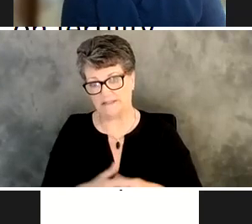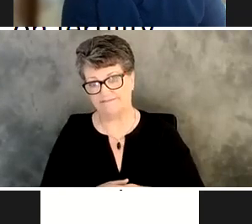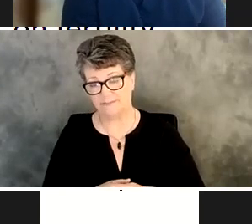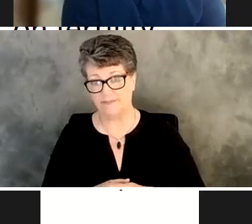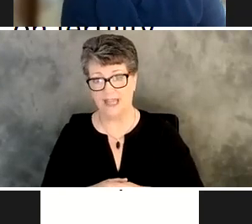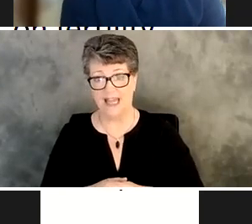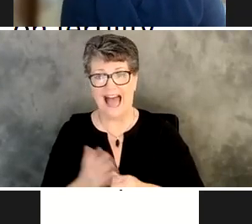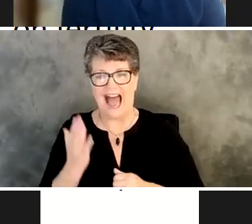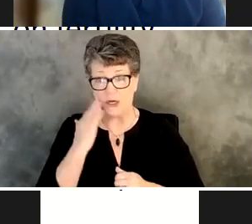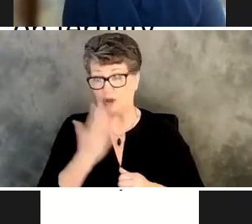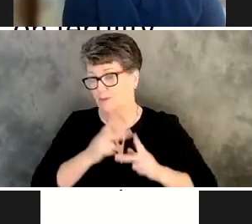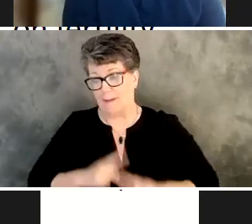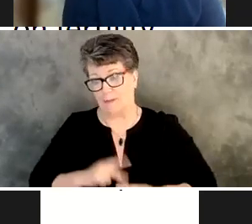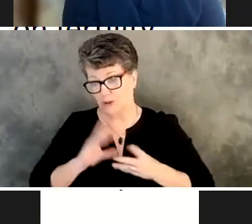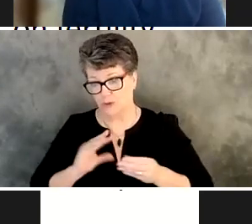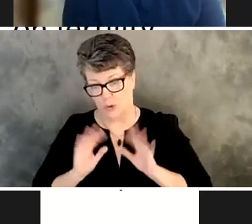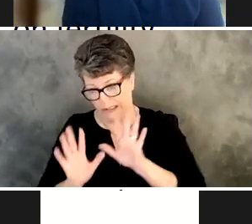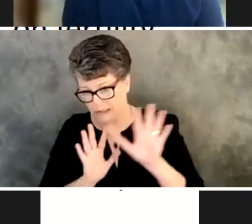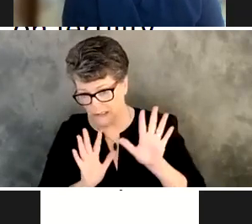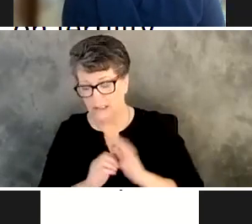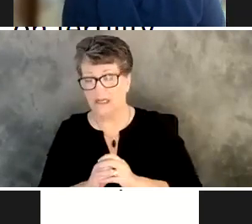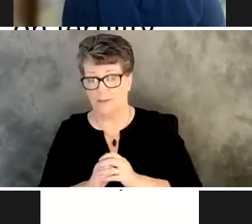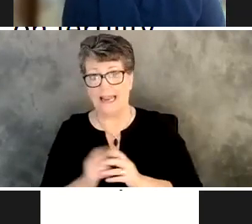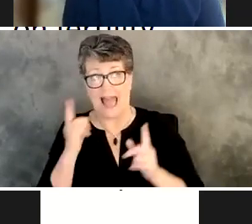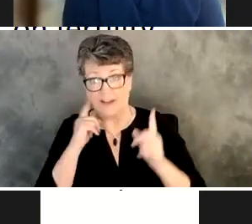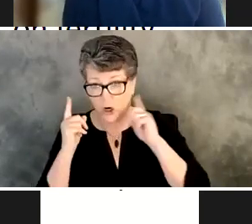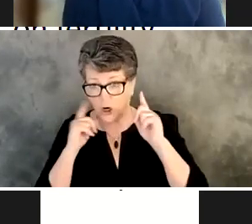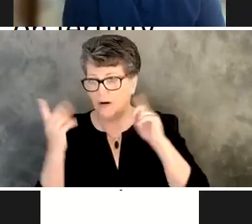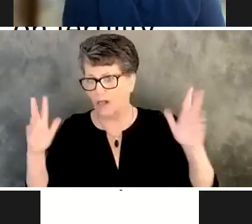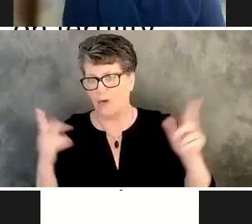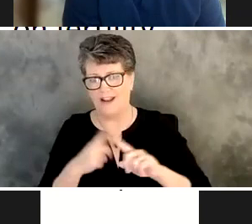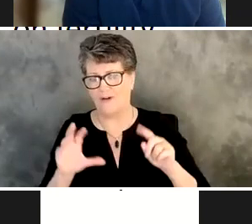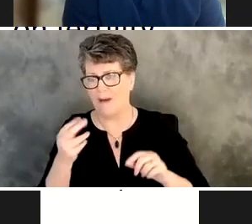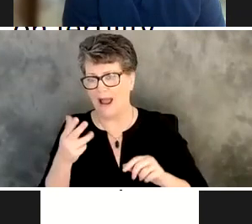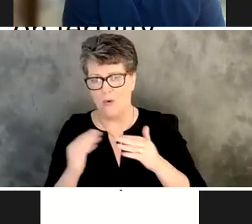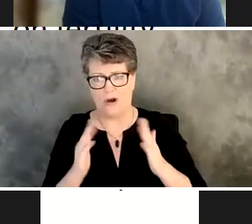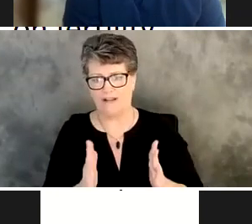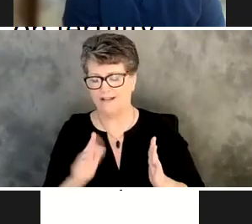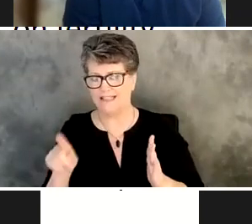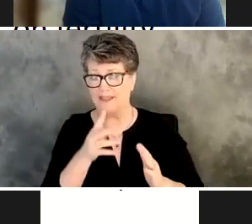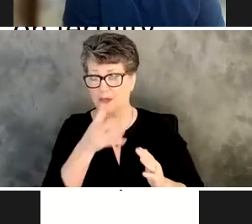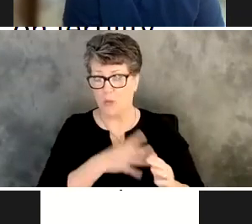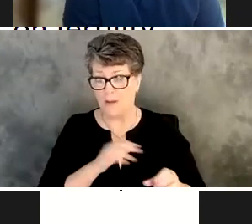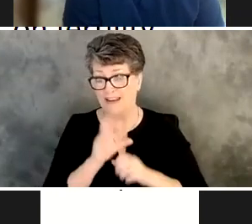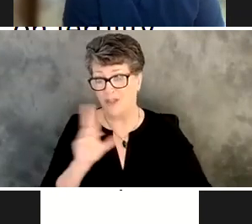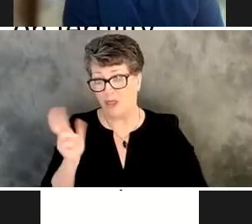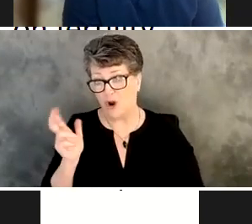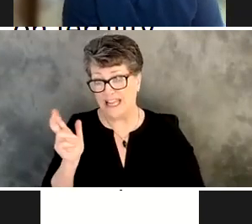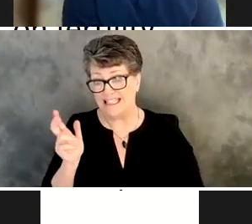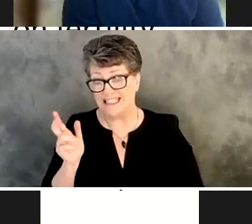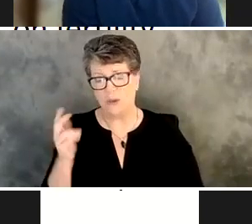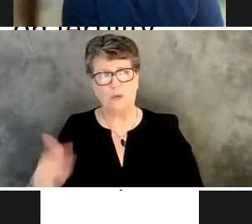I know it's just my personal stories, right? But I've heard them already from my own colleagues, and these were women in their 30s. It's just really